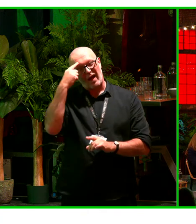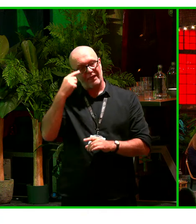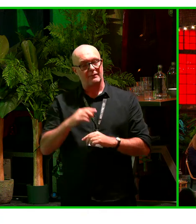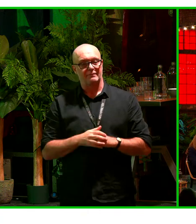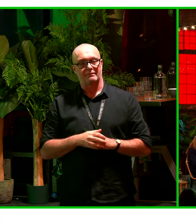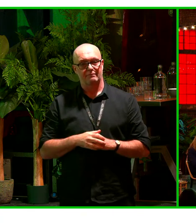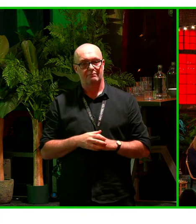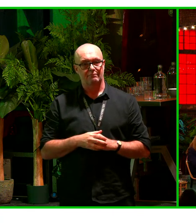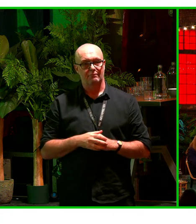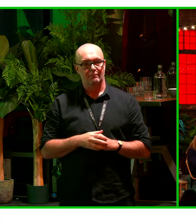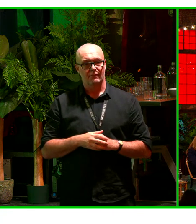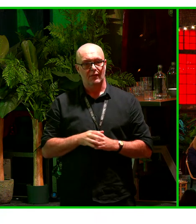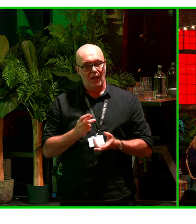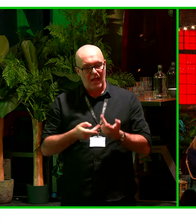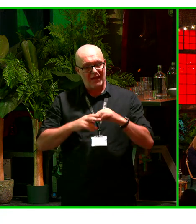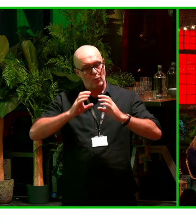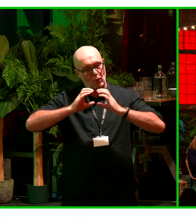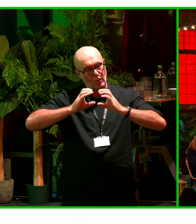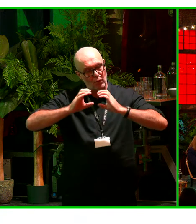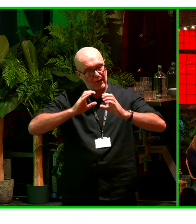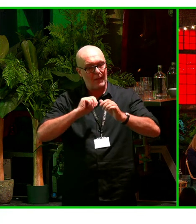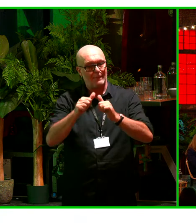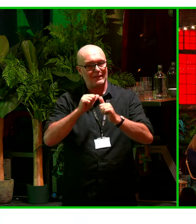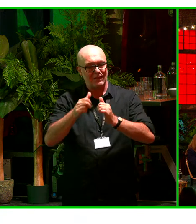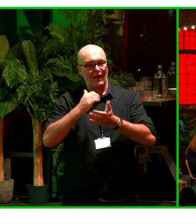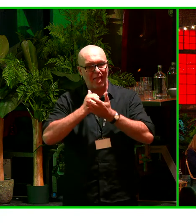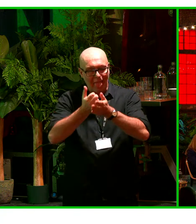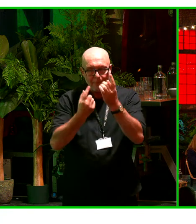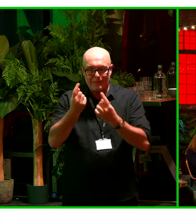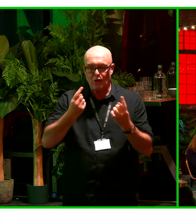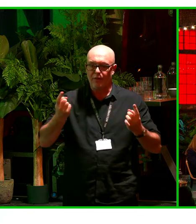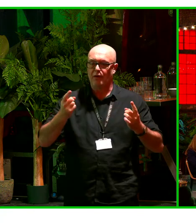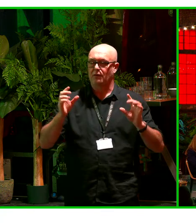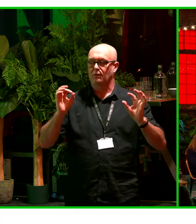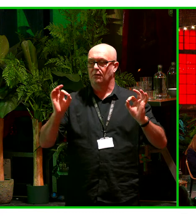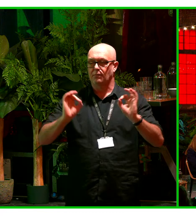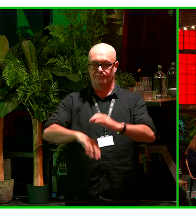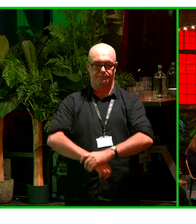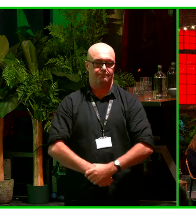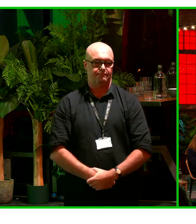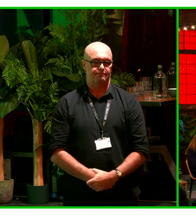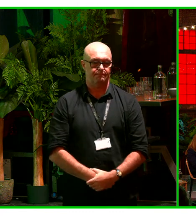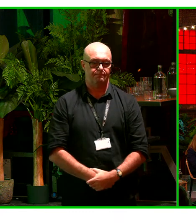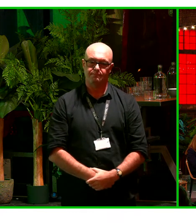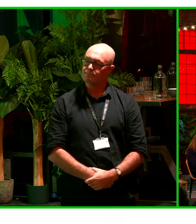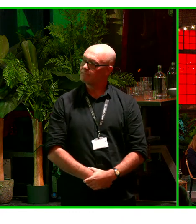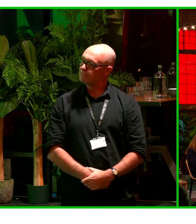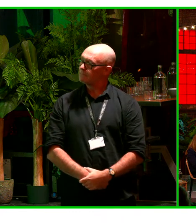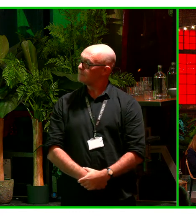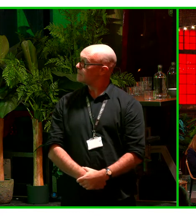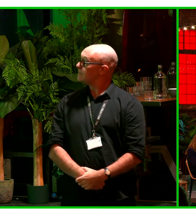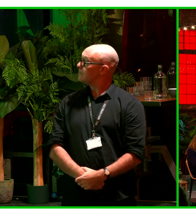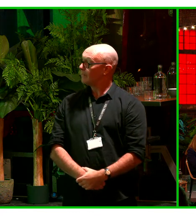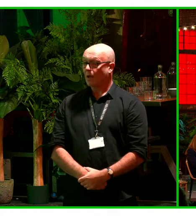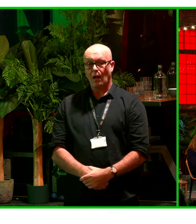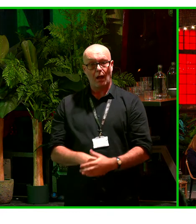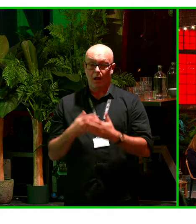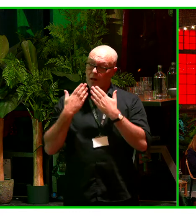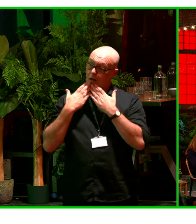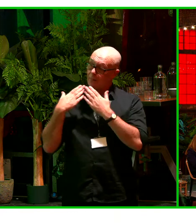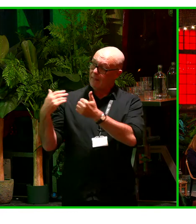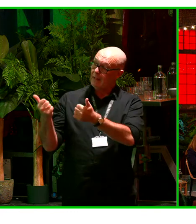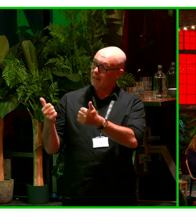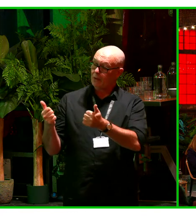by communicating more and actually helping each other. Brilliant, thank you. So that brings the